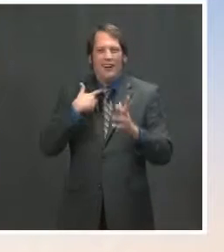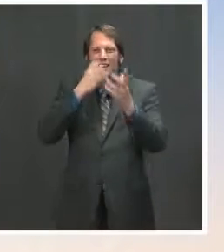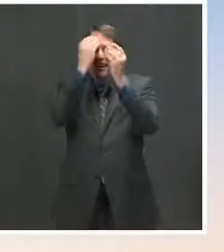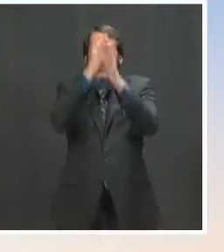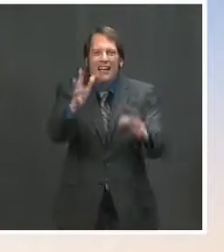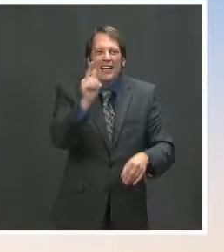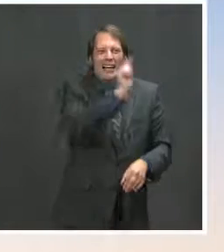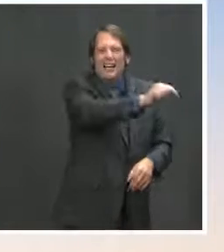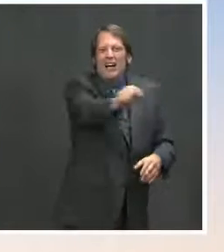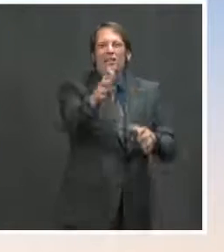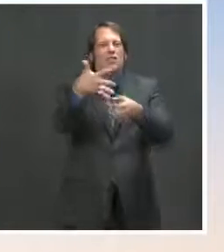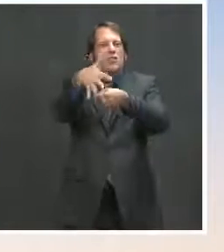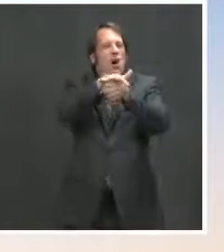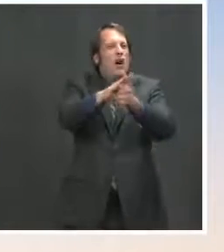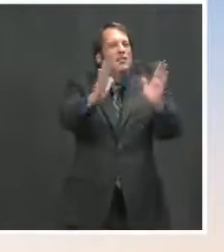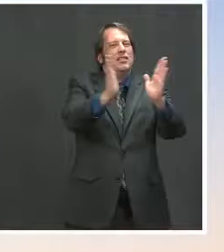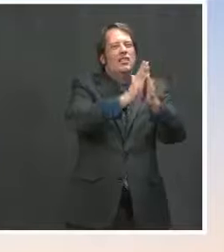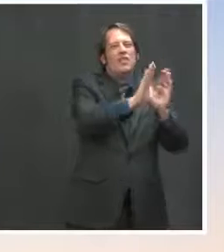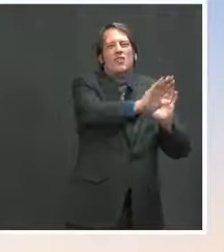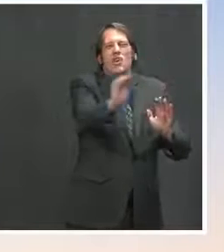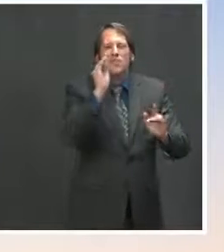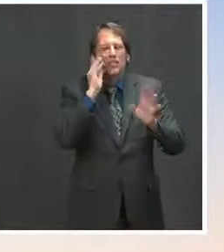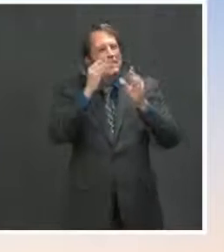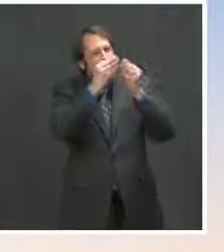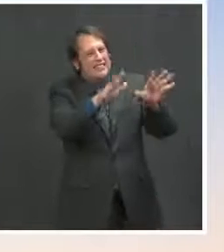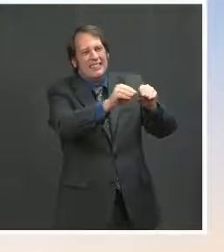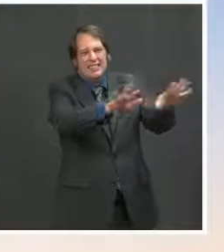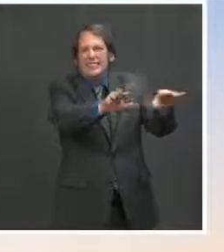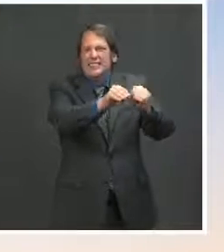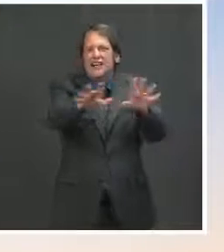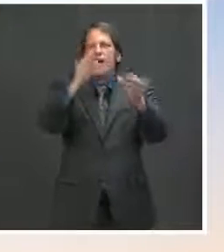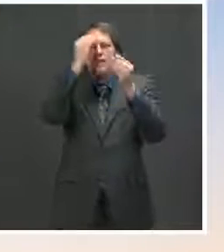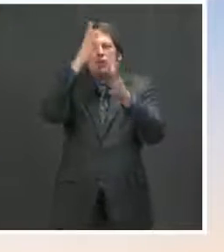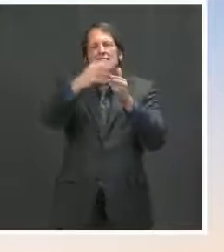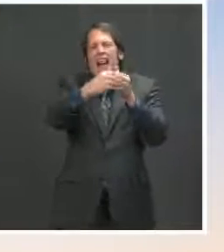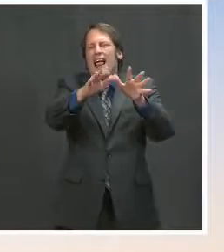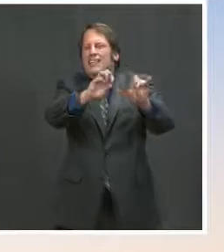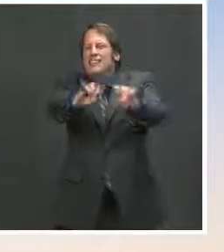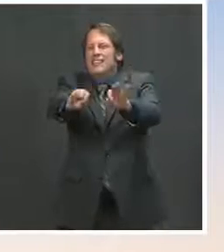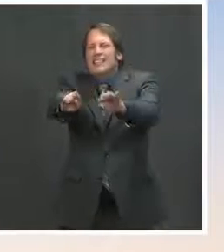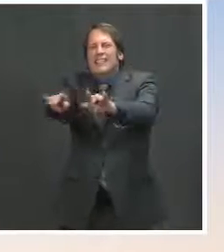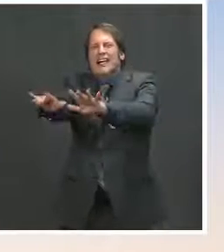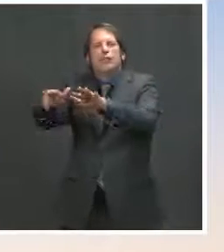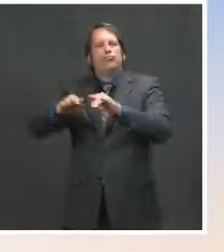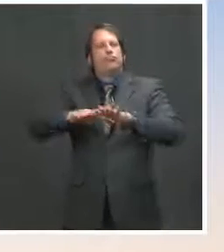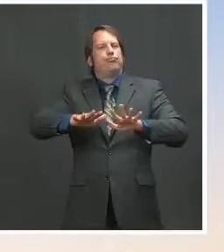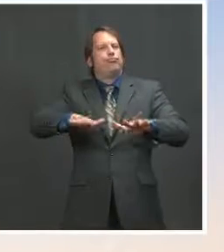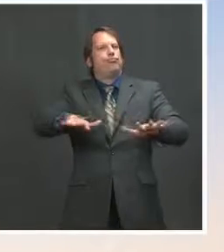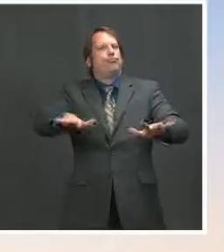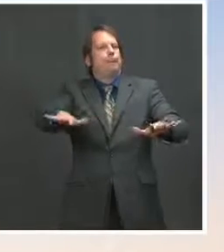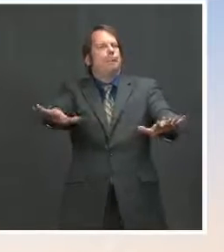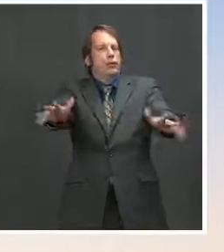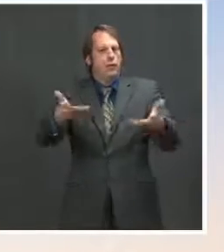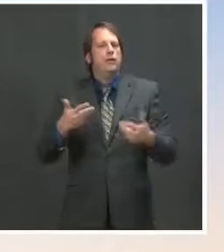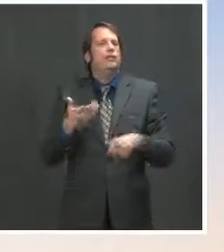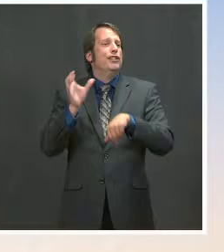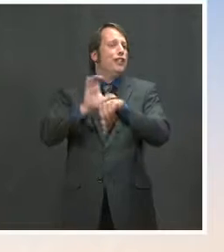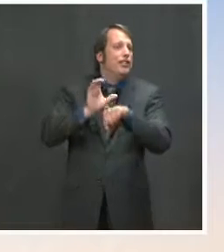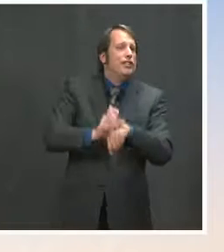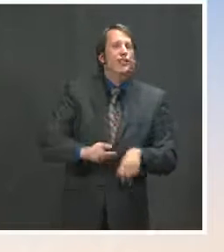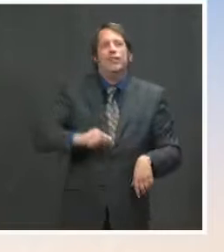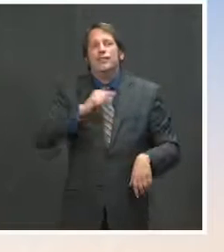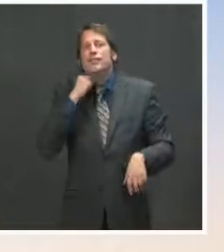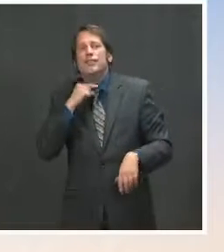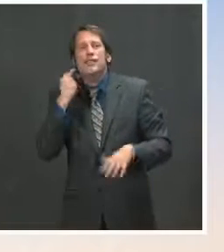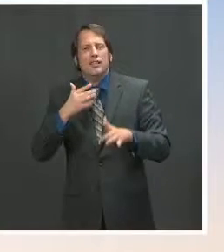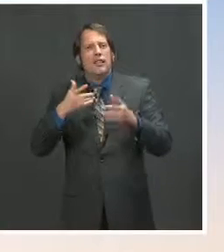on empowering and funding local messengers, whether it's doctors or clergy or local civic leaders, because we know they are the most